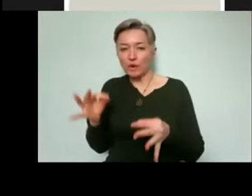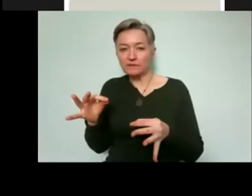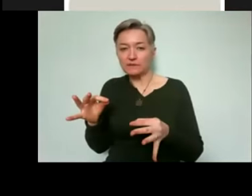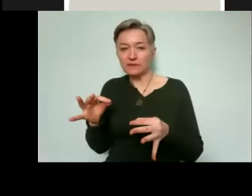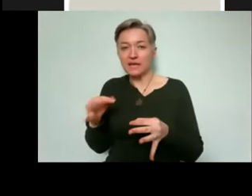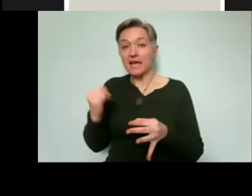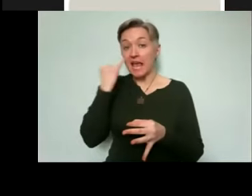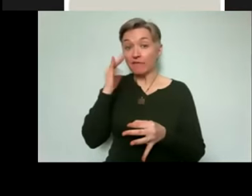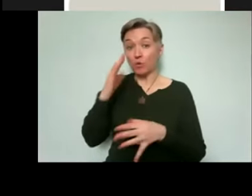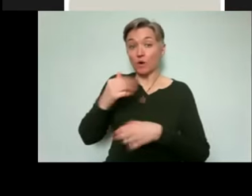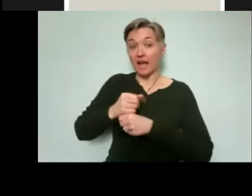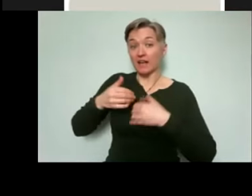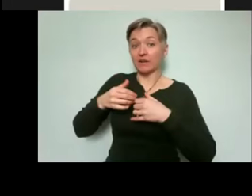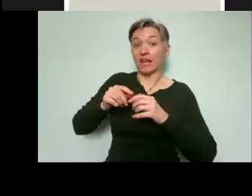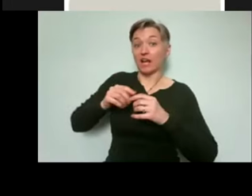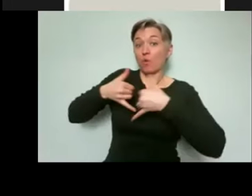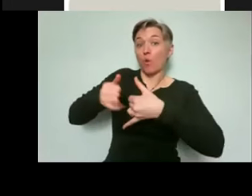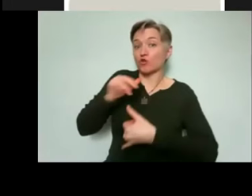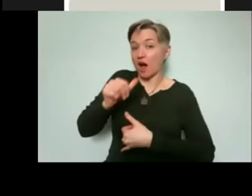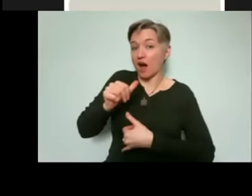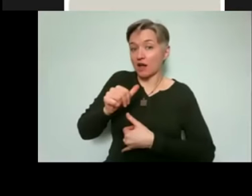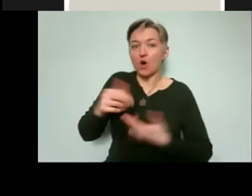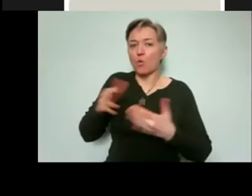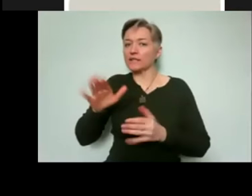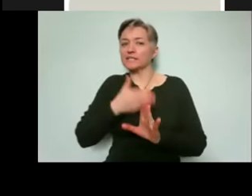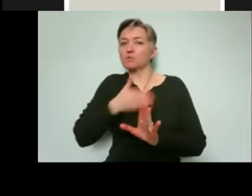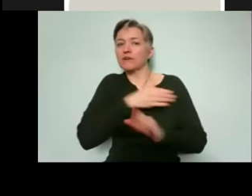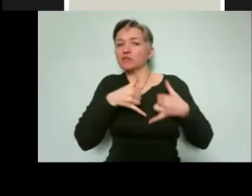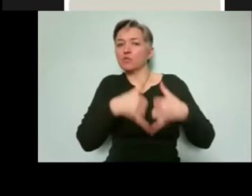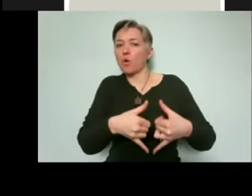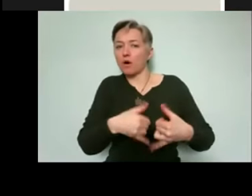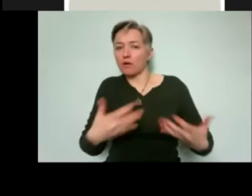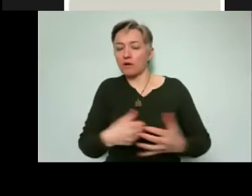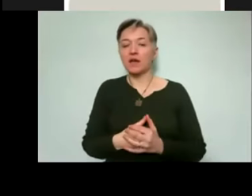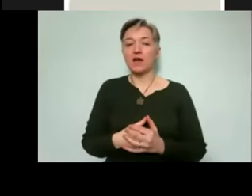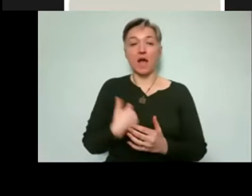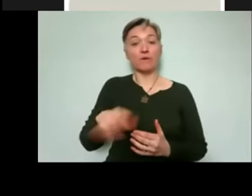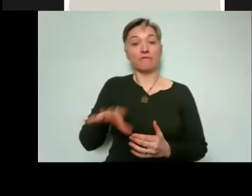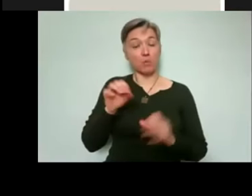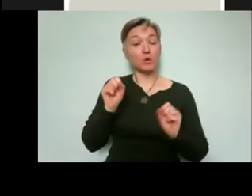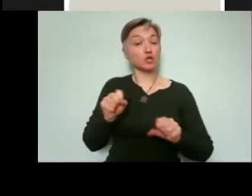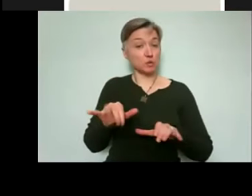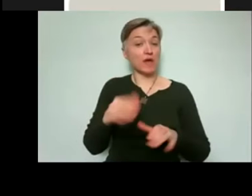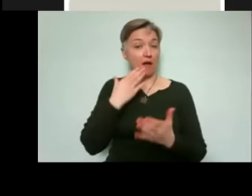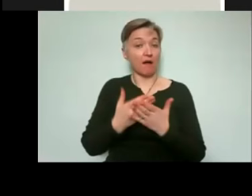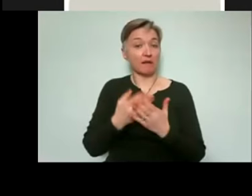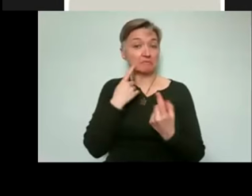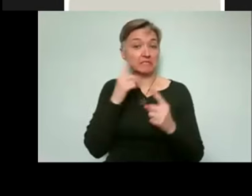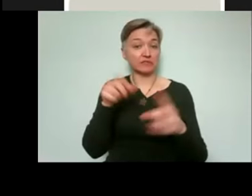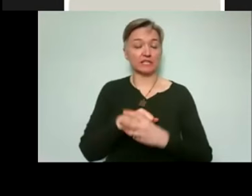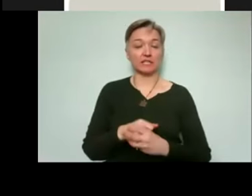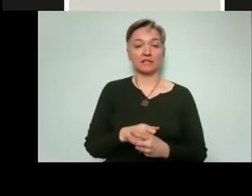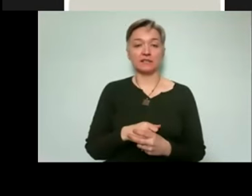get rewarded, what its previous reward was, and so on. And we found that we could do that pretty successfully. So this shows you